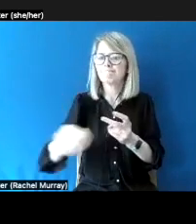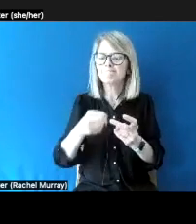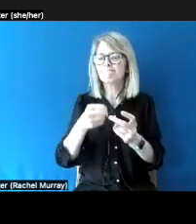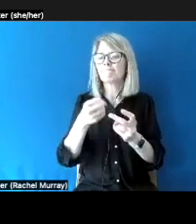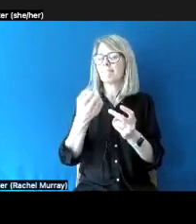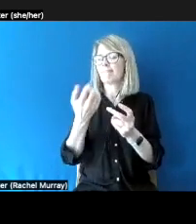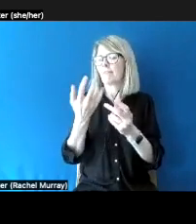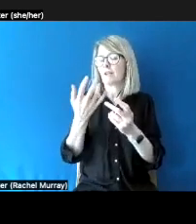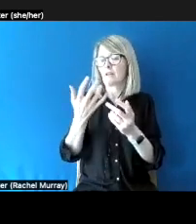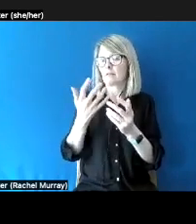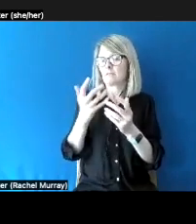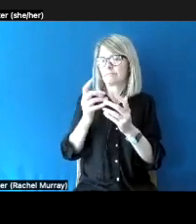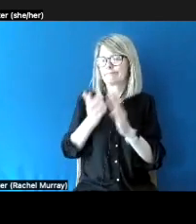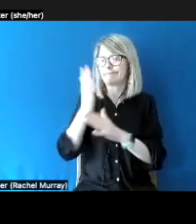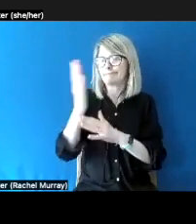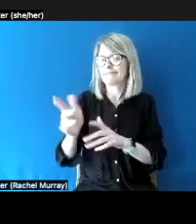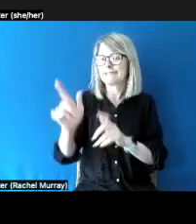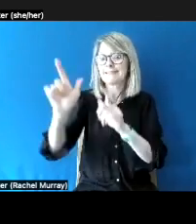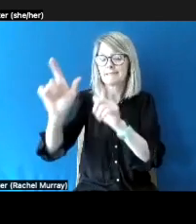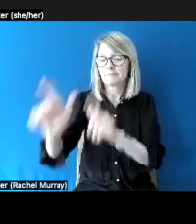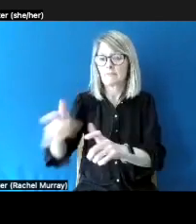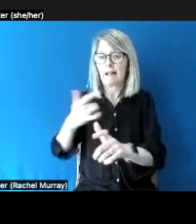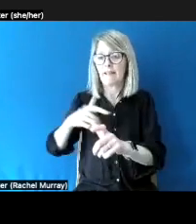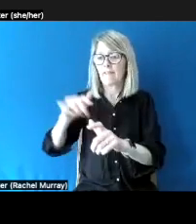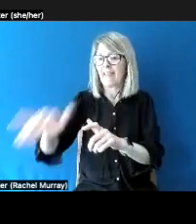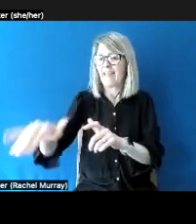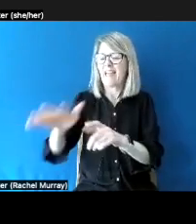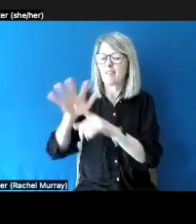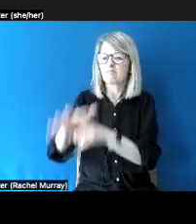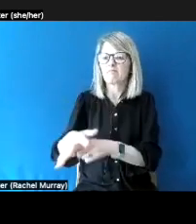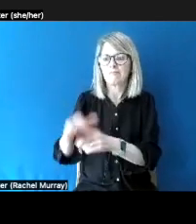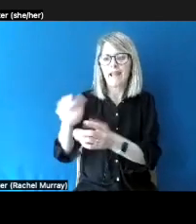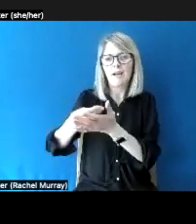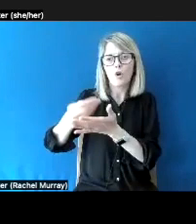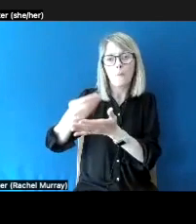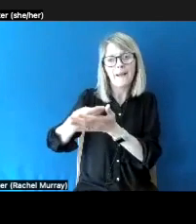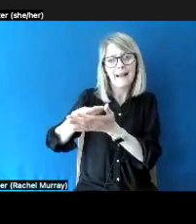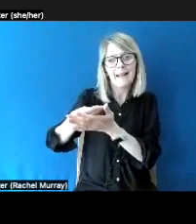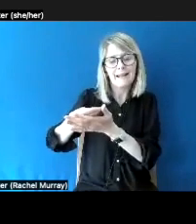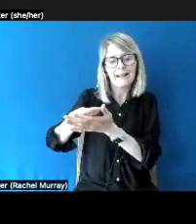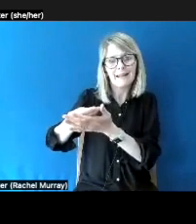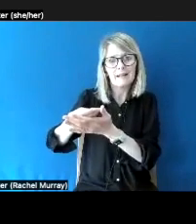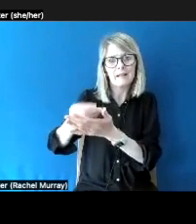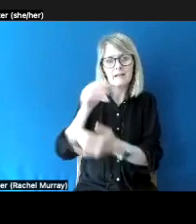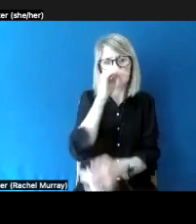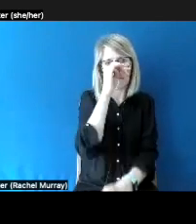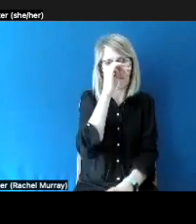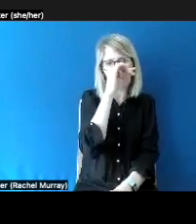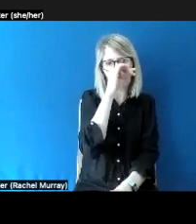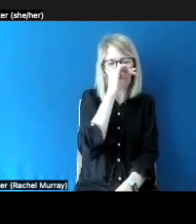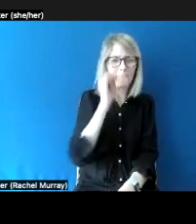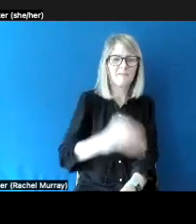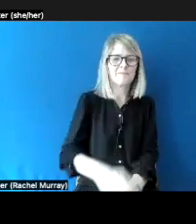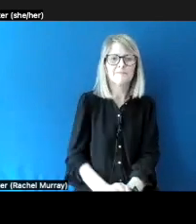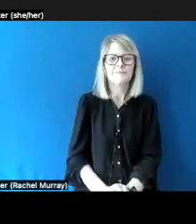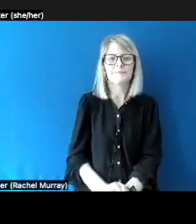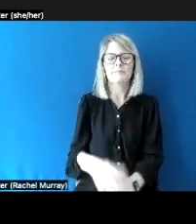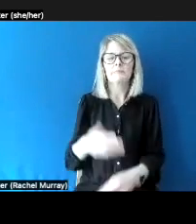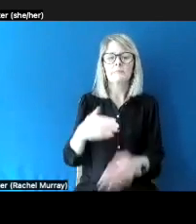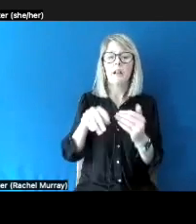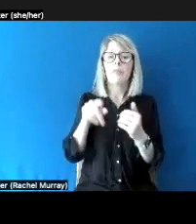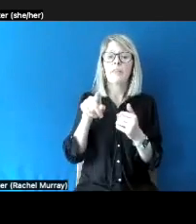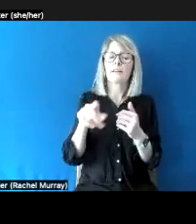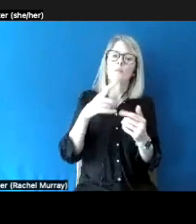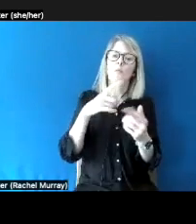it economically. Within this, we should also kind of limit our own understanding